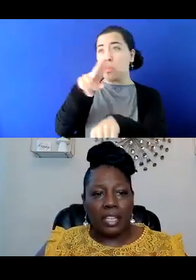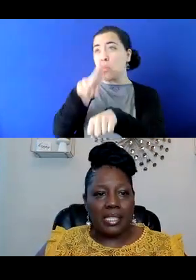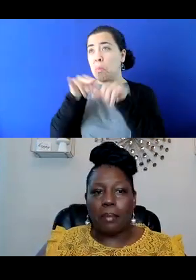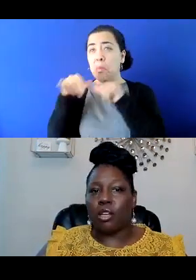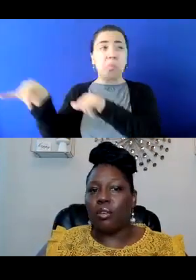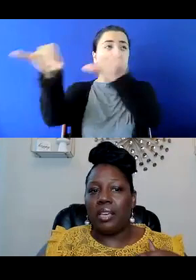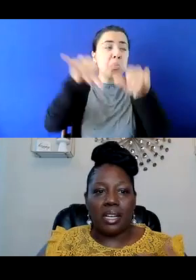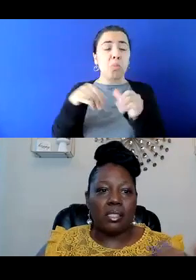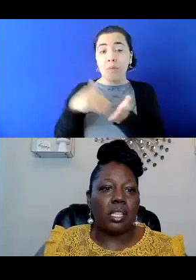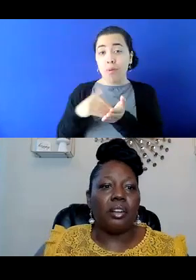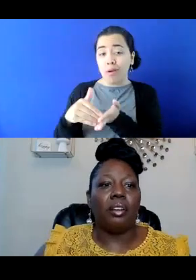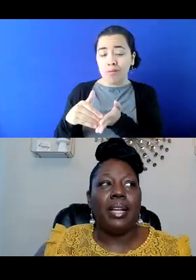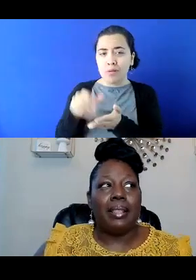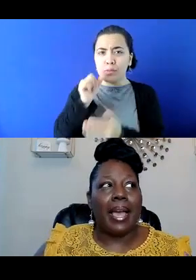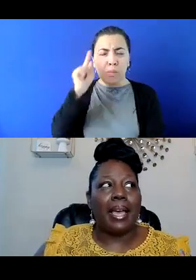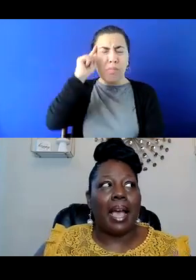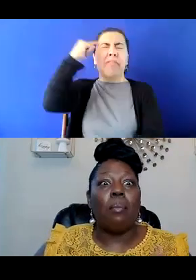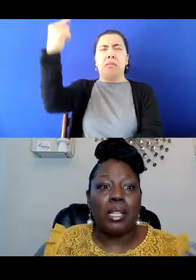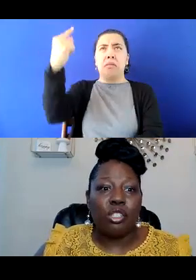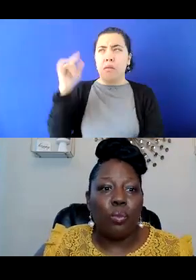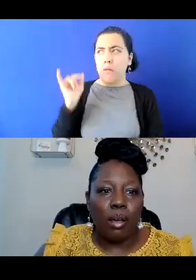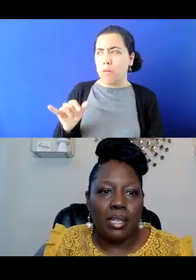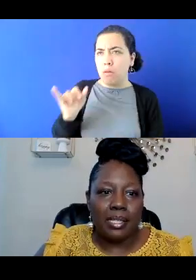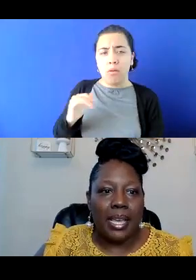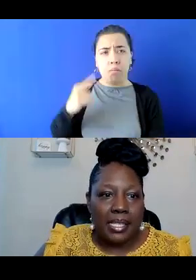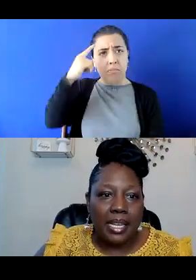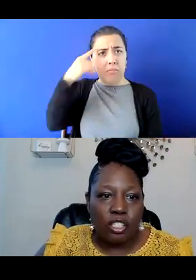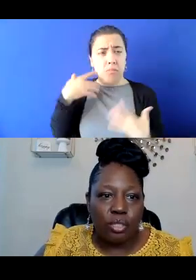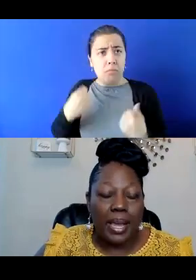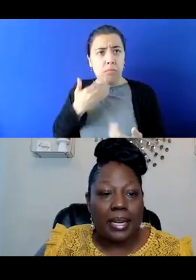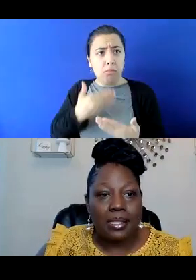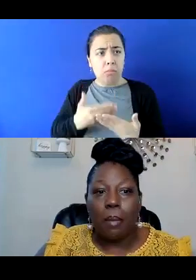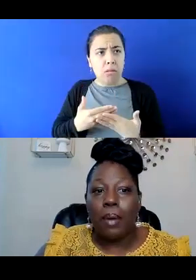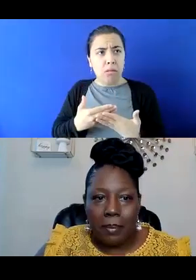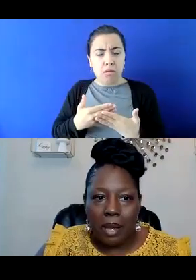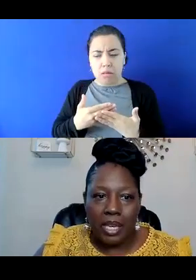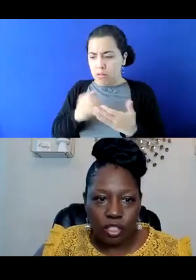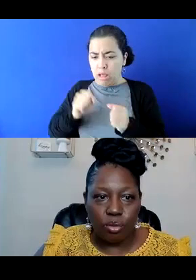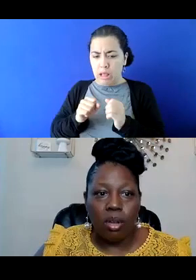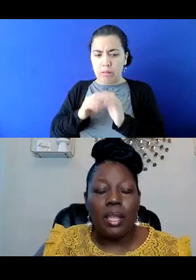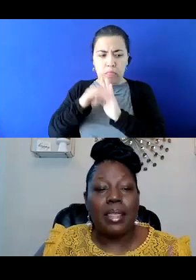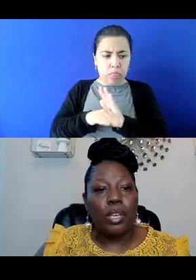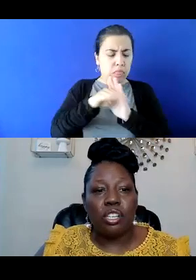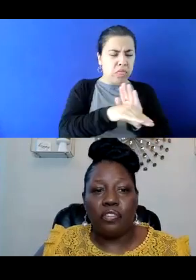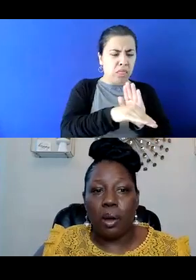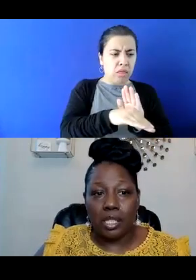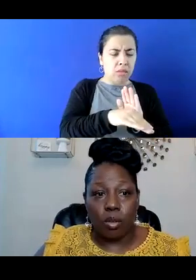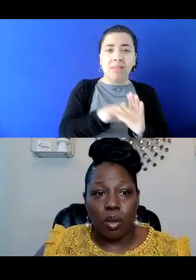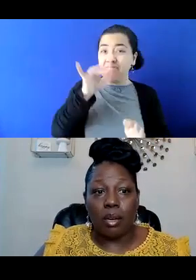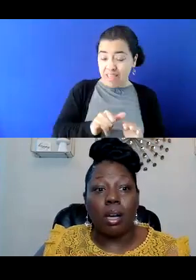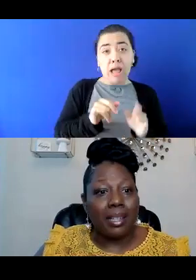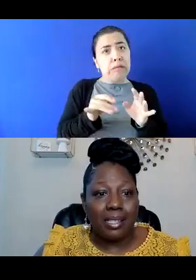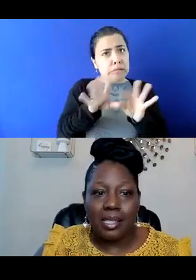we oftentimes don't even consider that our mental wellness is an issue, and it's our primary issue that we should